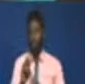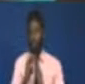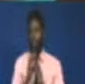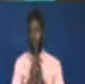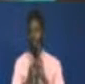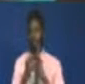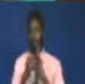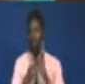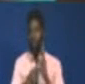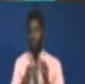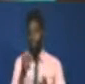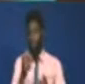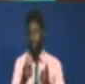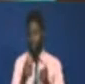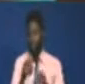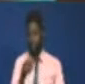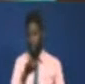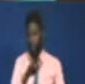on